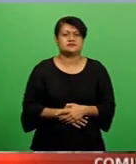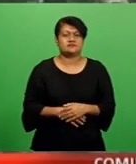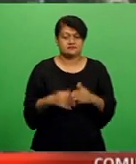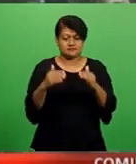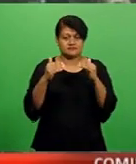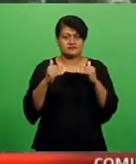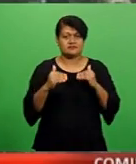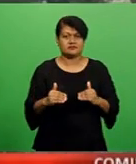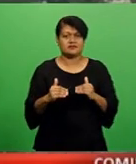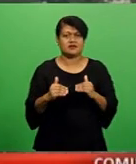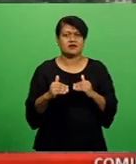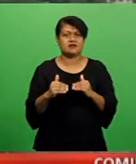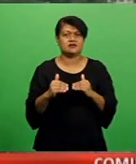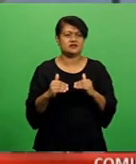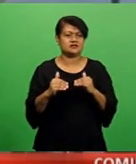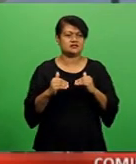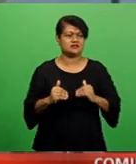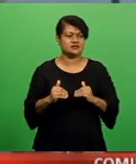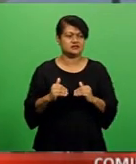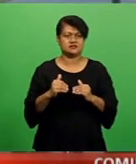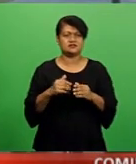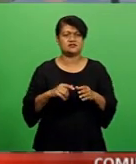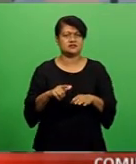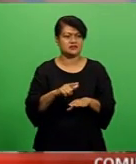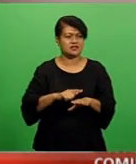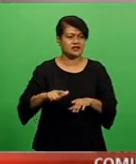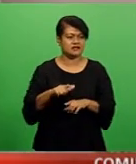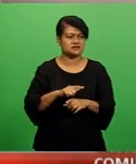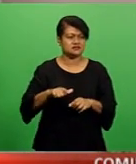ahead, real estate agents advised to diversify.